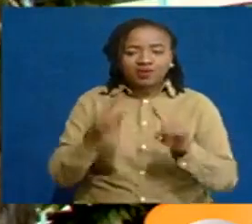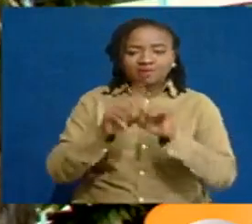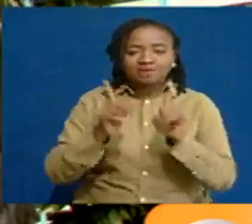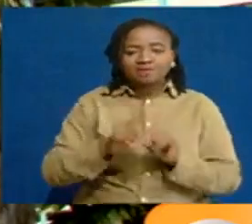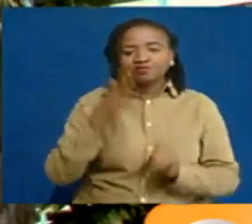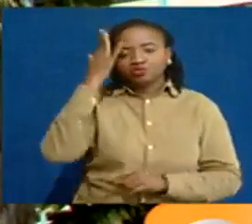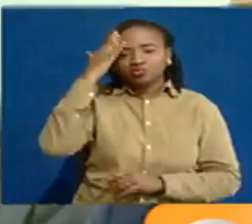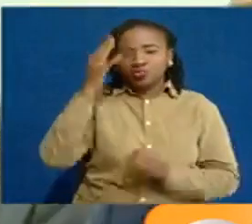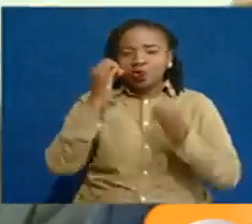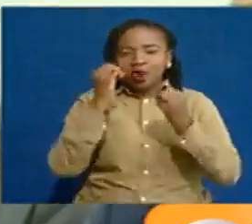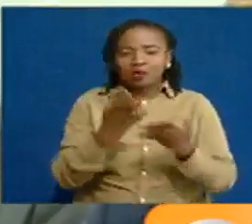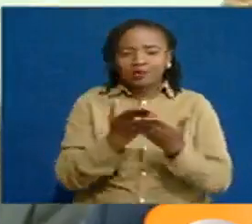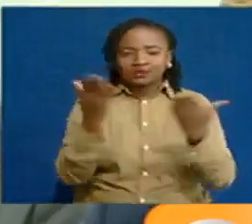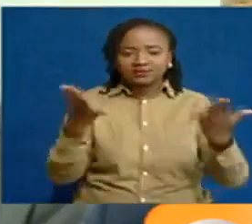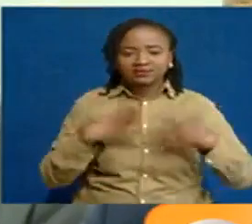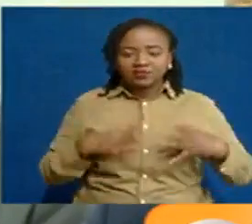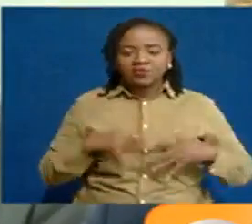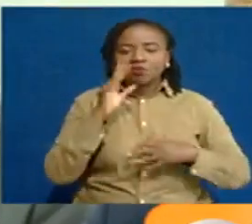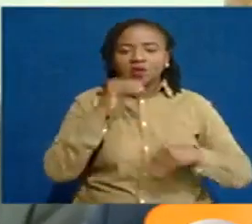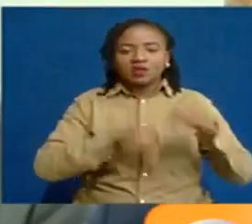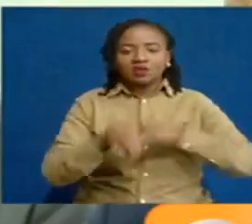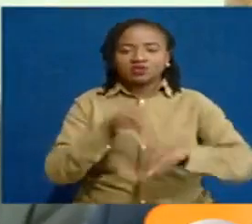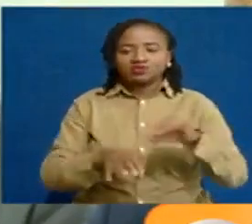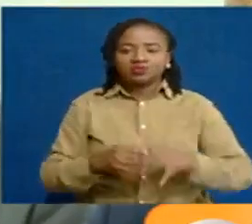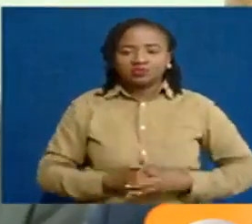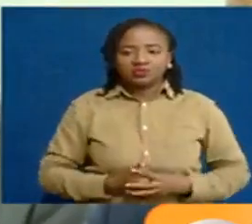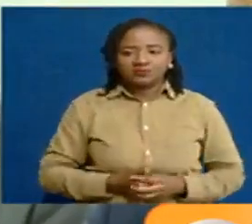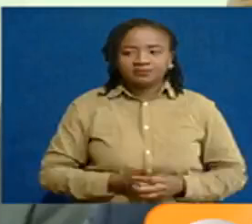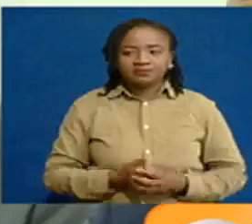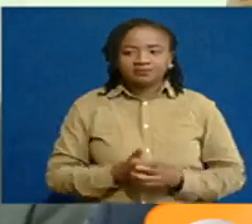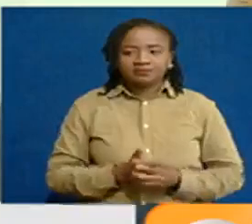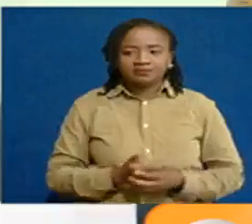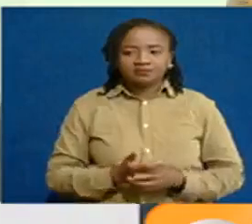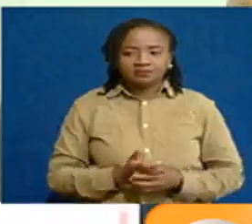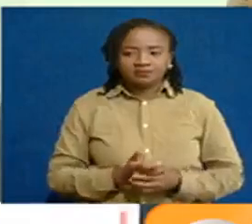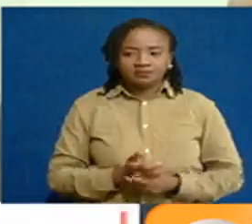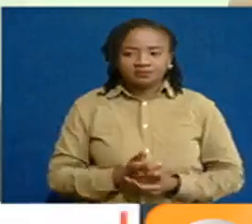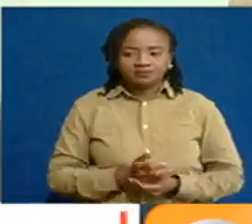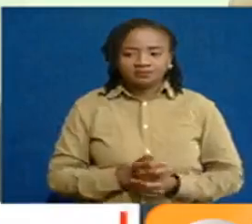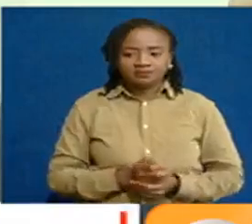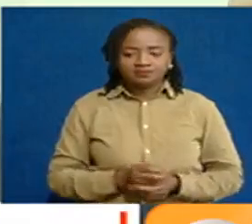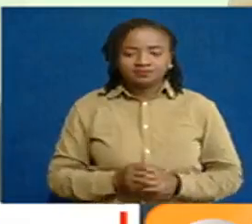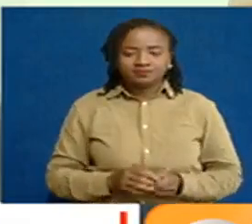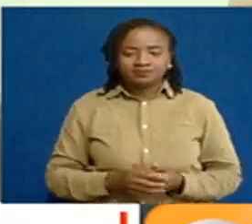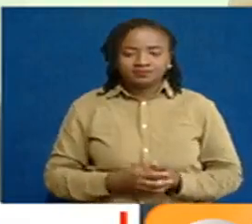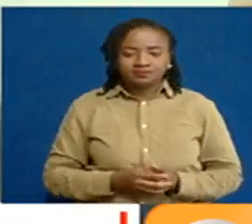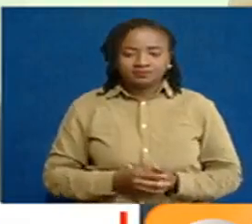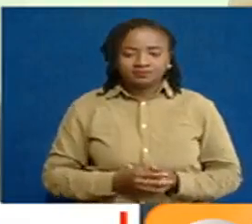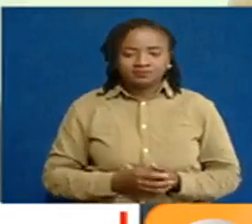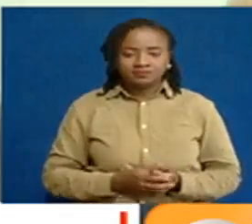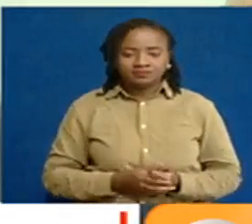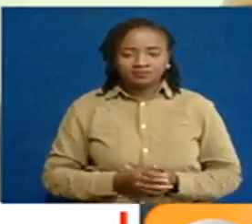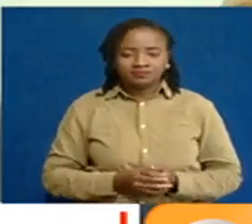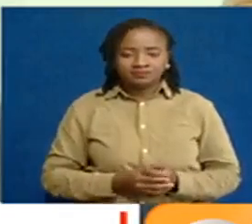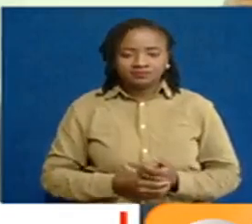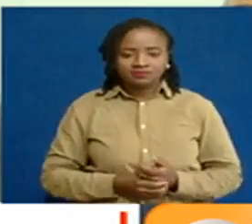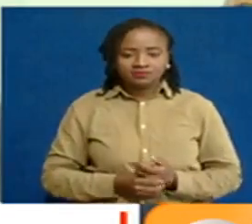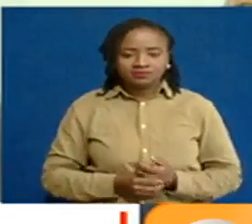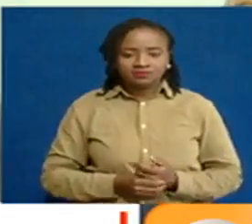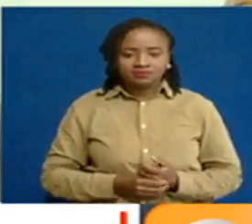these contributions. The material that is used to build your house and all those things, it is not one